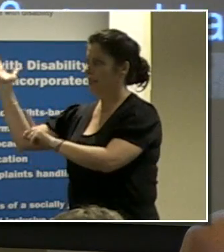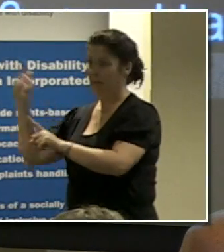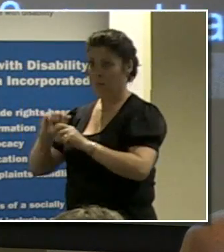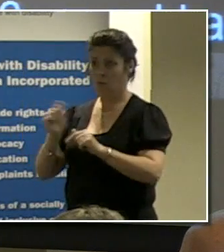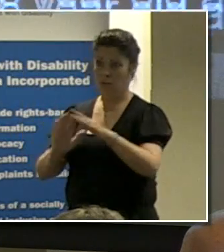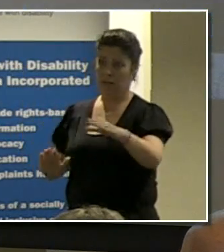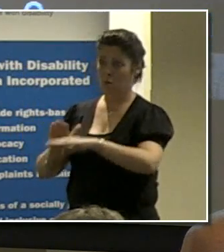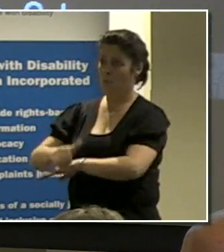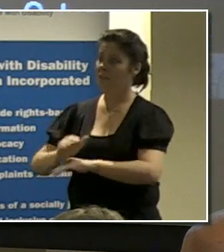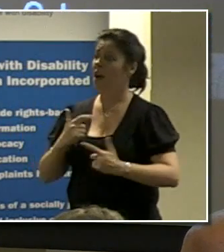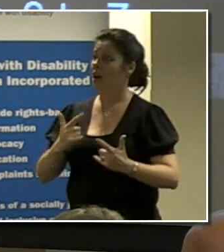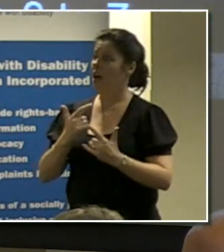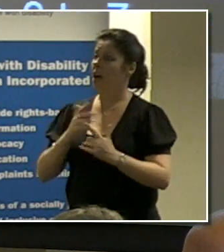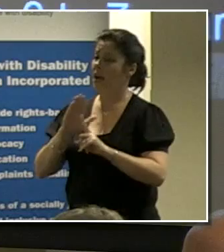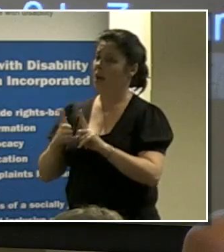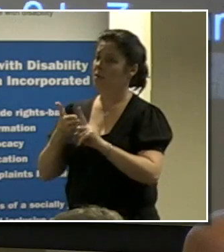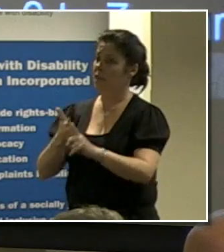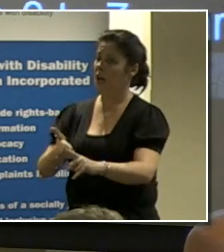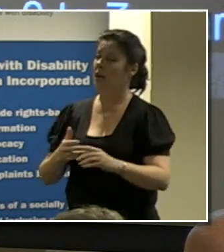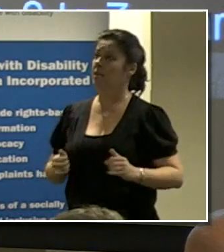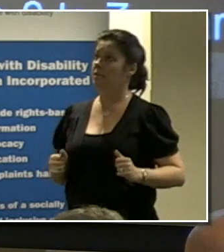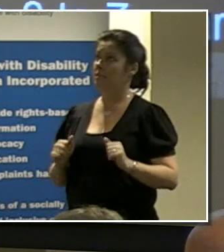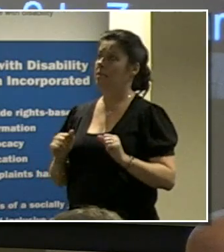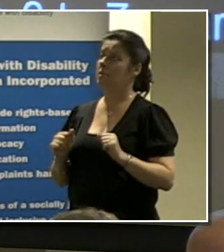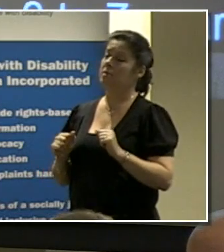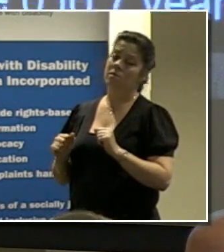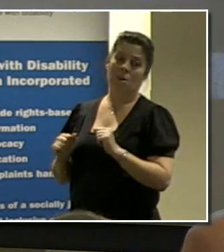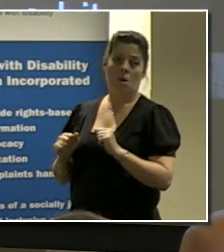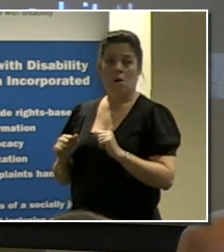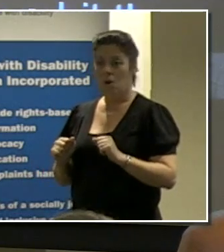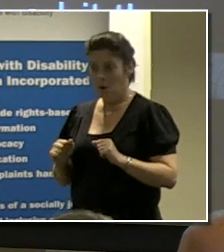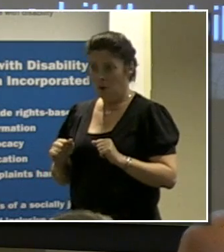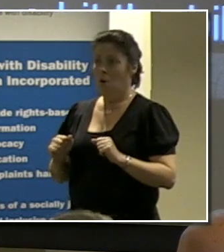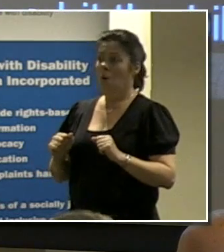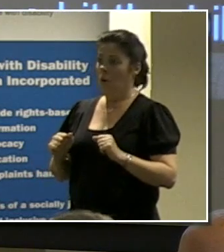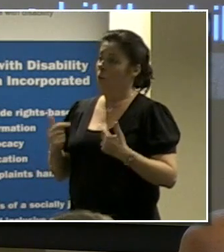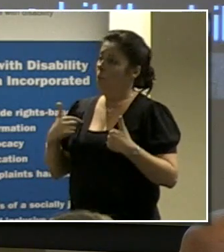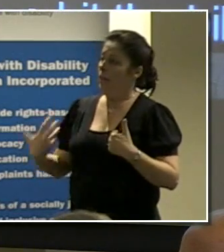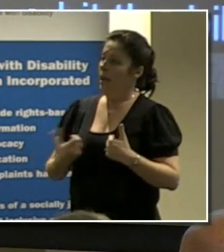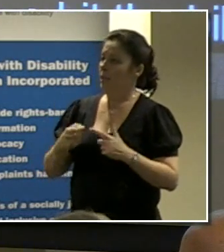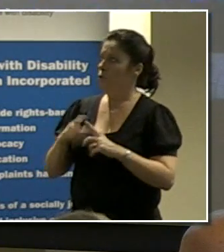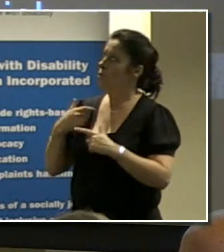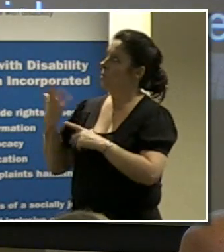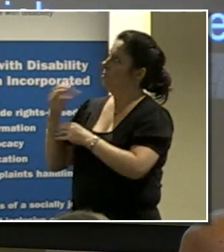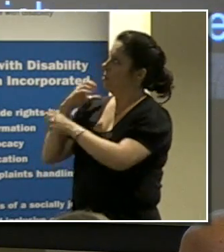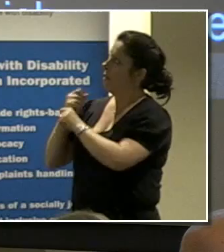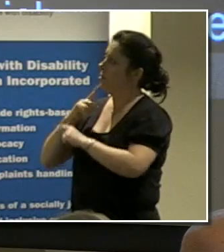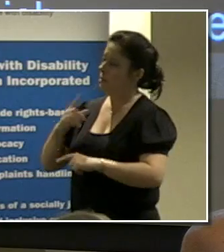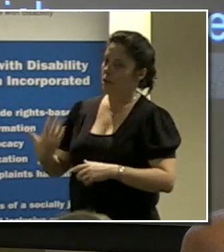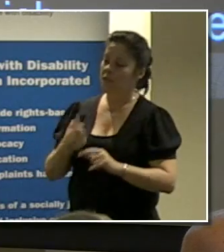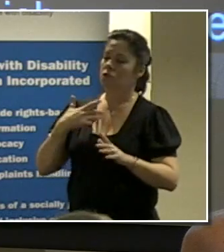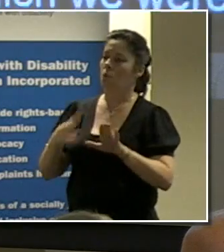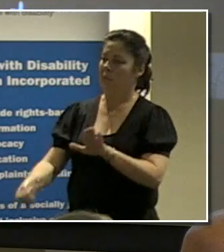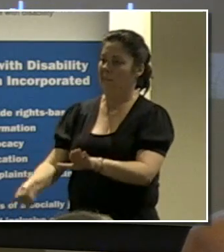So we've hit the bilateral number, which we're resourced to do, and we've slowed down.